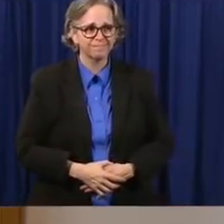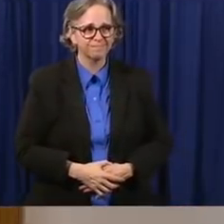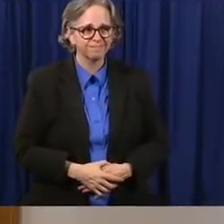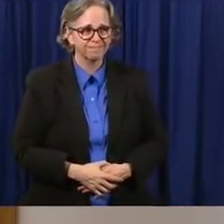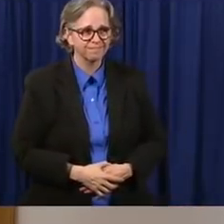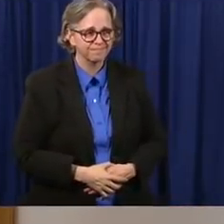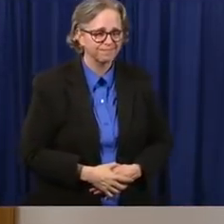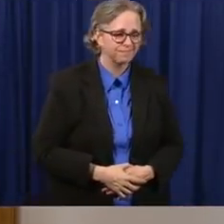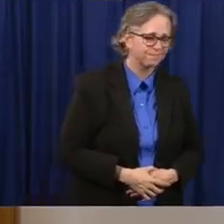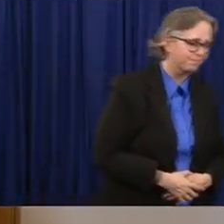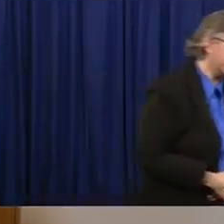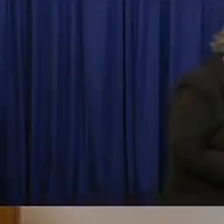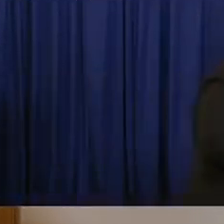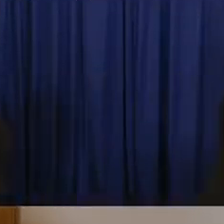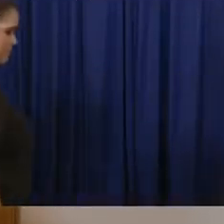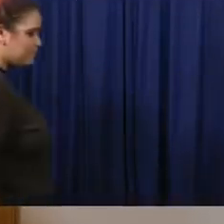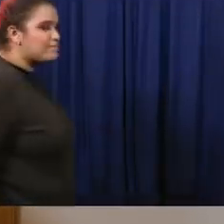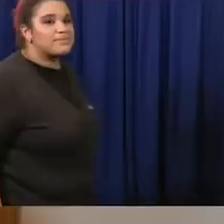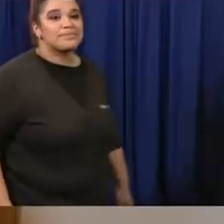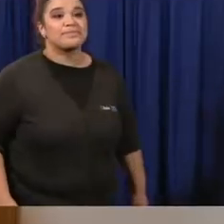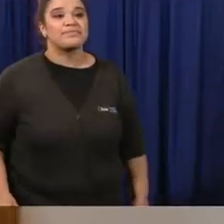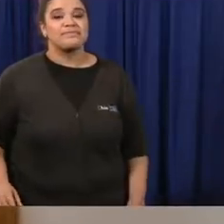Hello, my name is Susan. I'm with Hannah News.